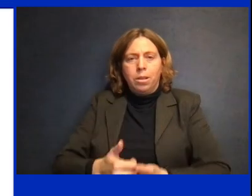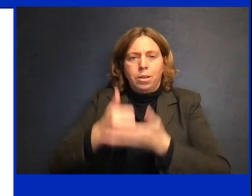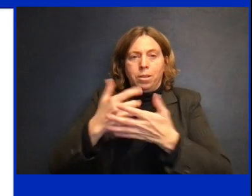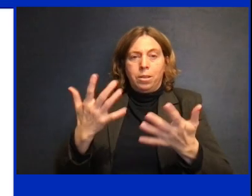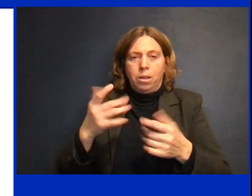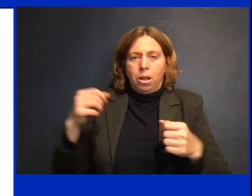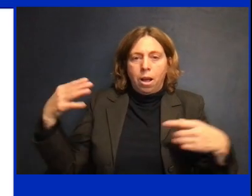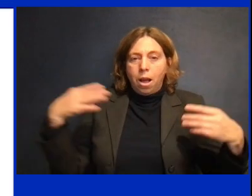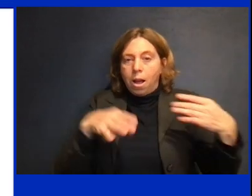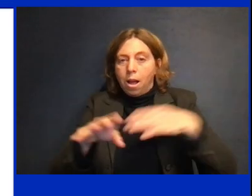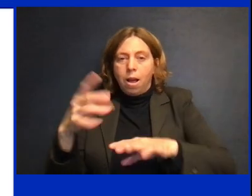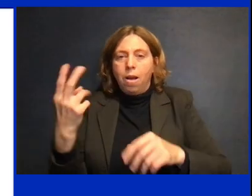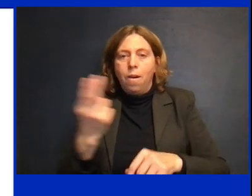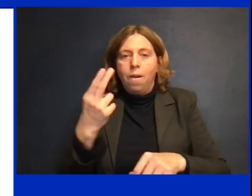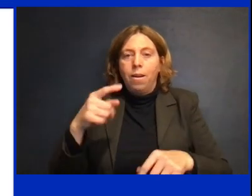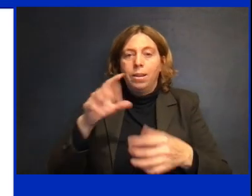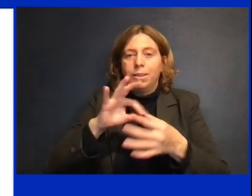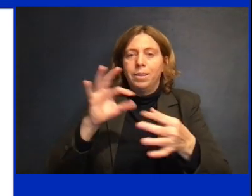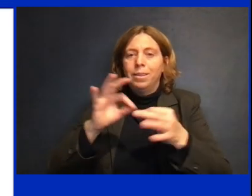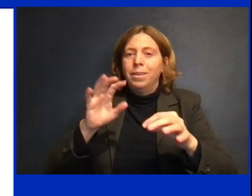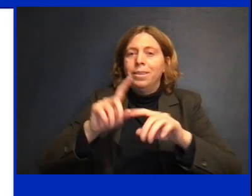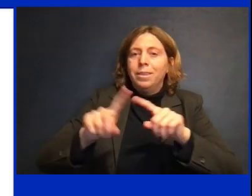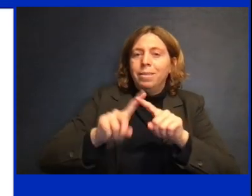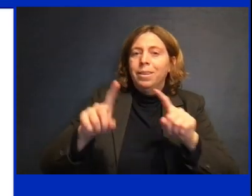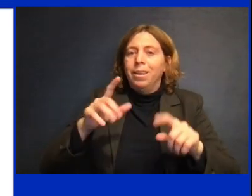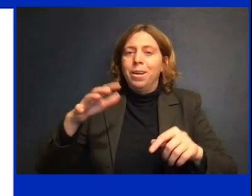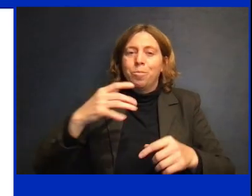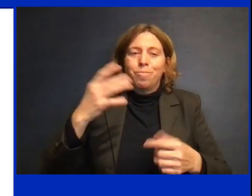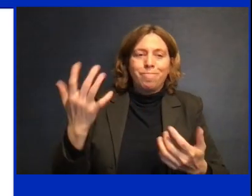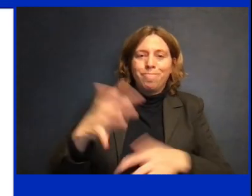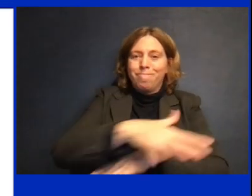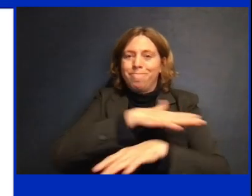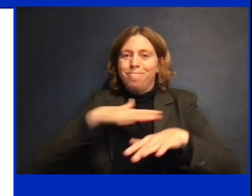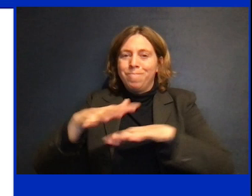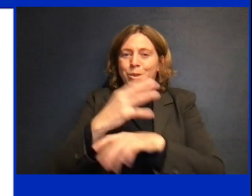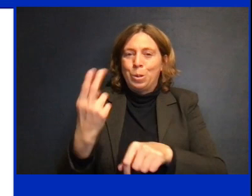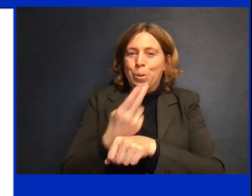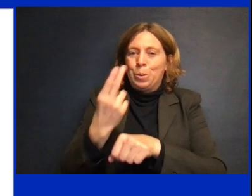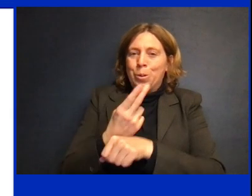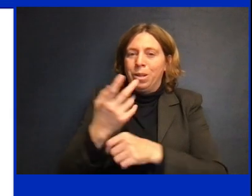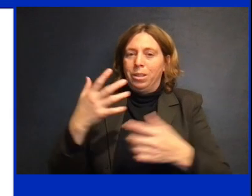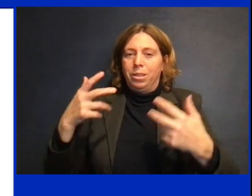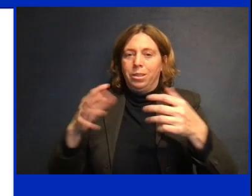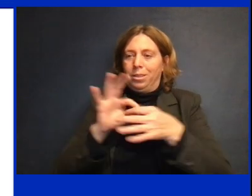and significantly enhance the spatial experience of the terminal.